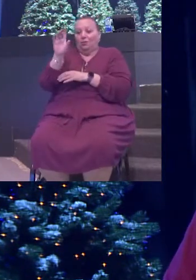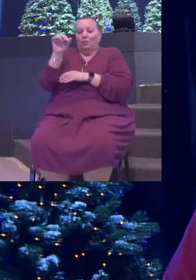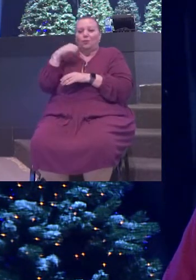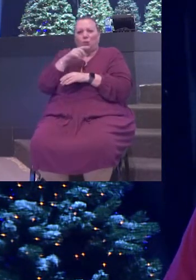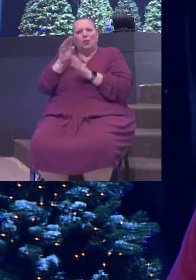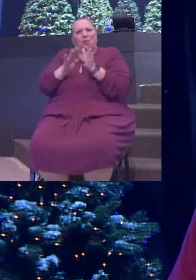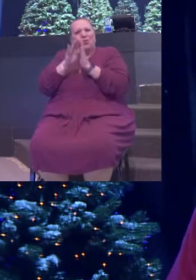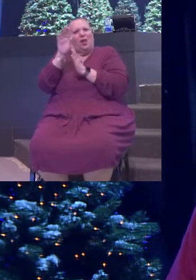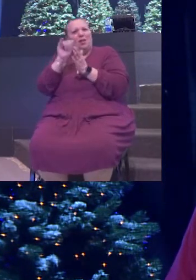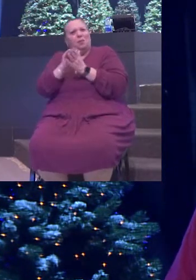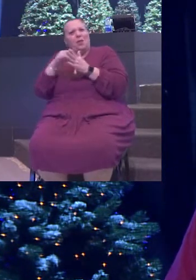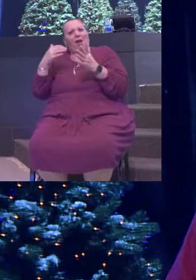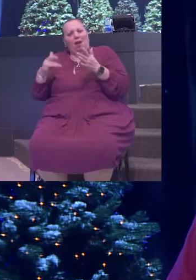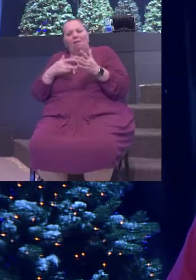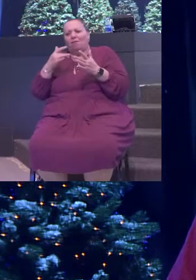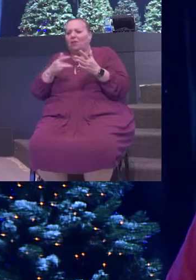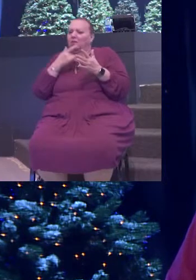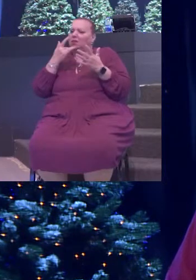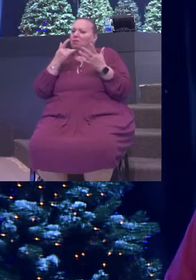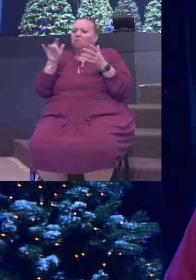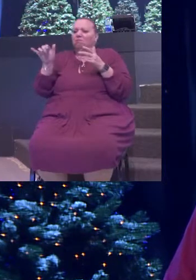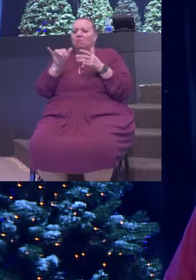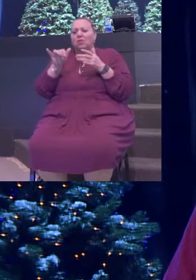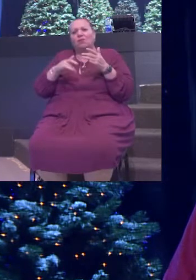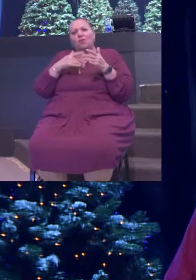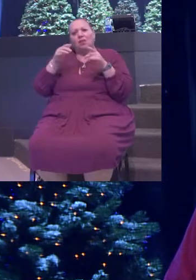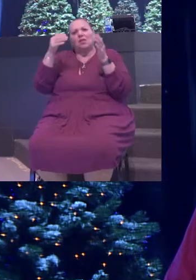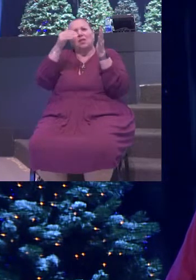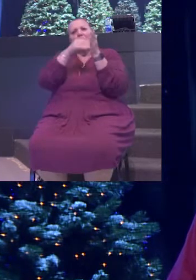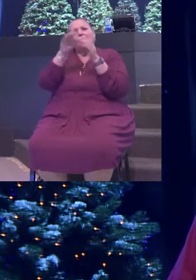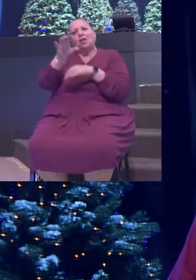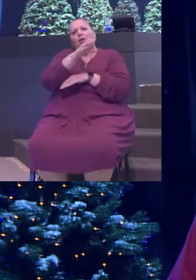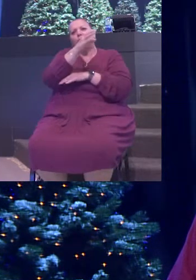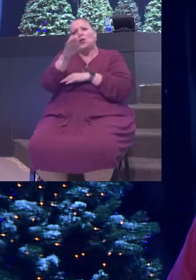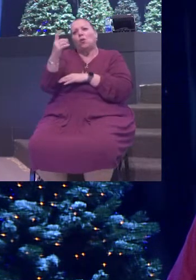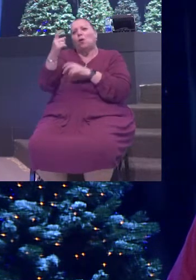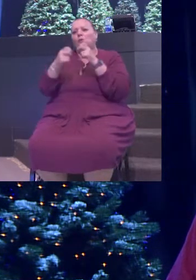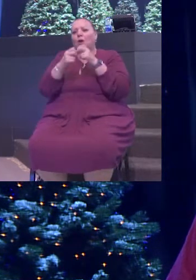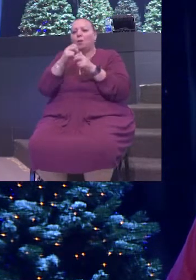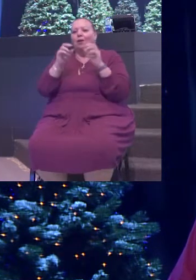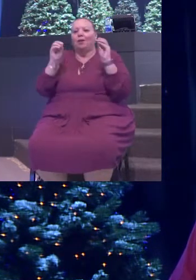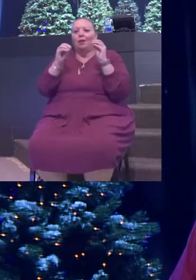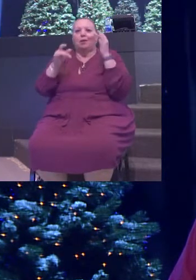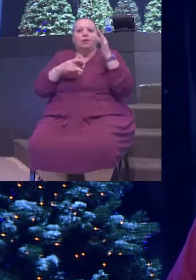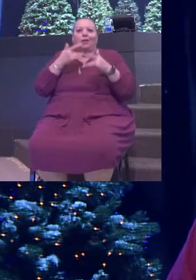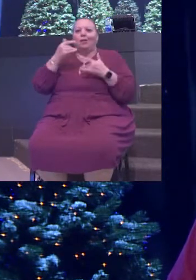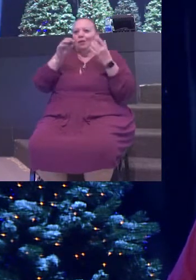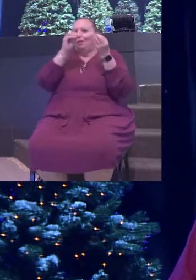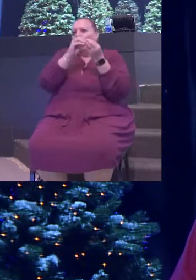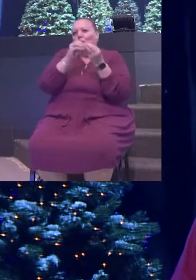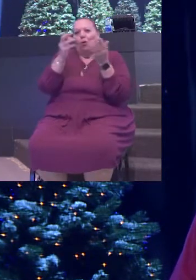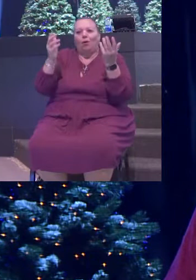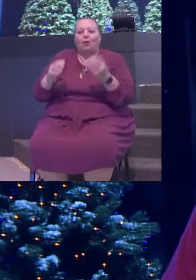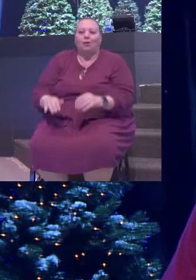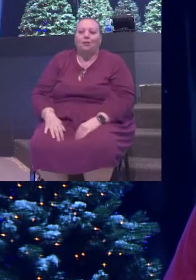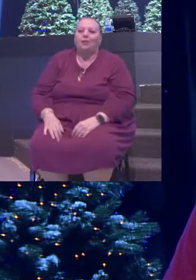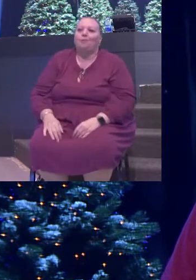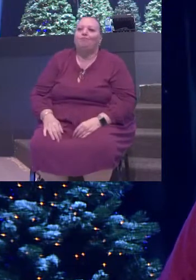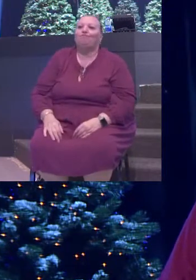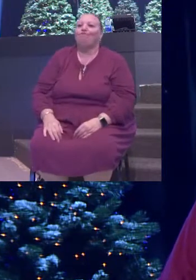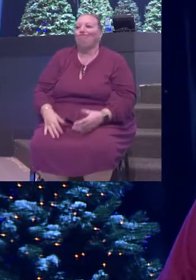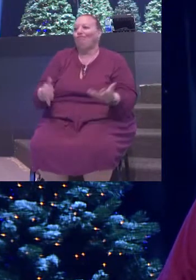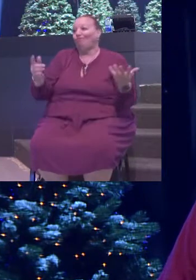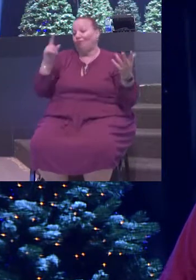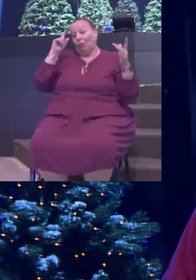just need to develop a sense of awe at Christmas. I think one of our problems is that nothing excites us anymore. I mean, nothing